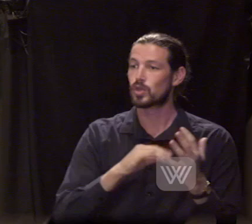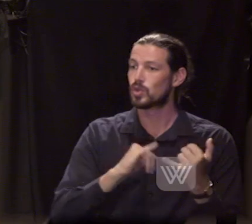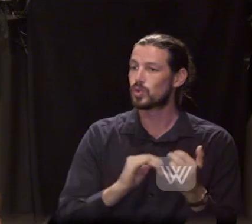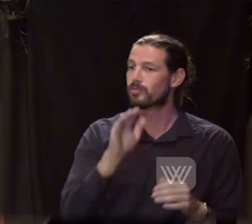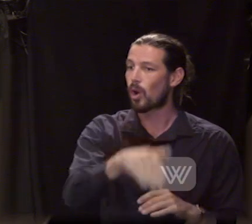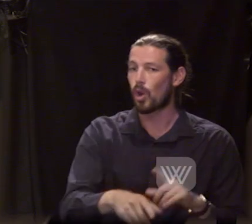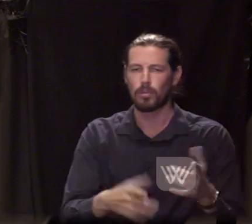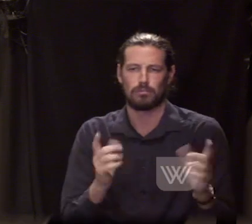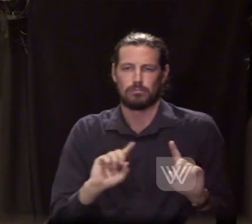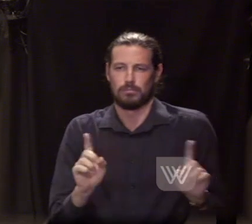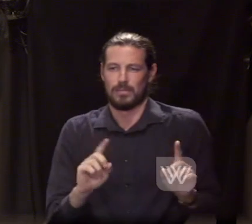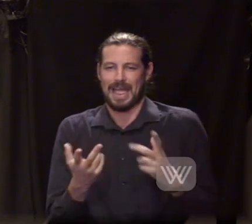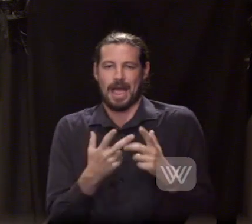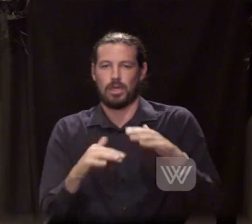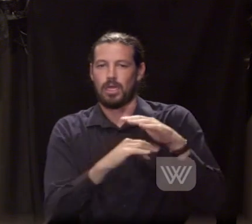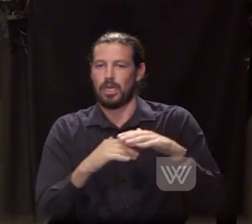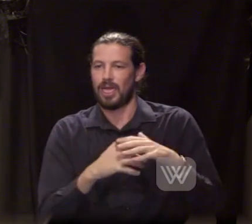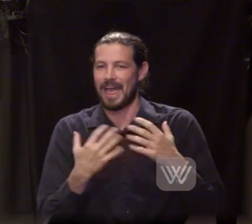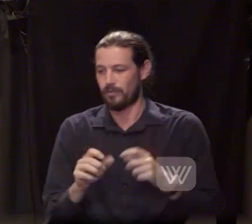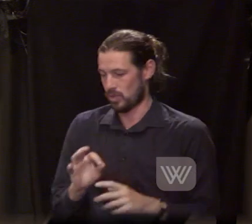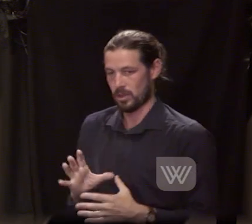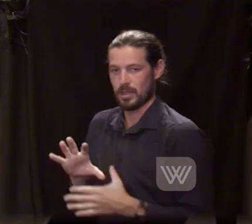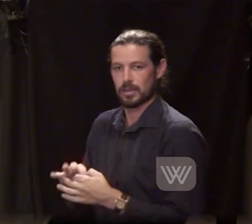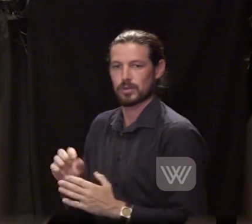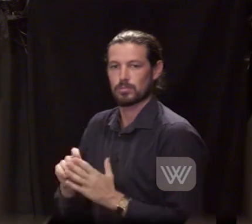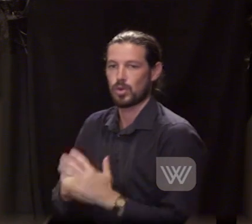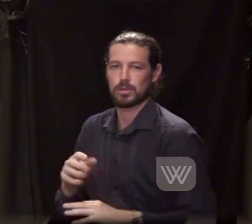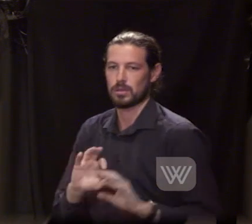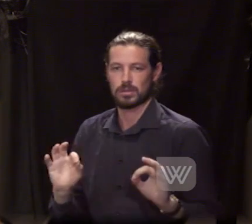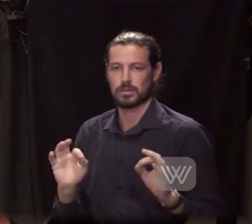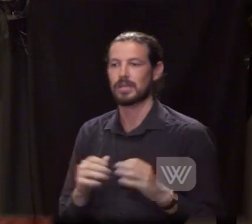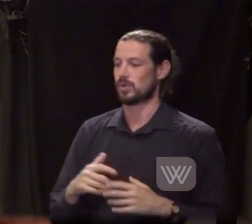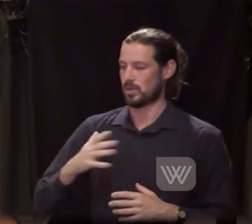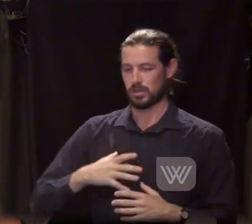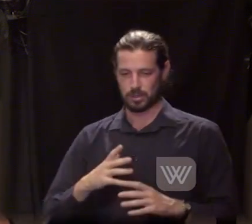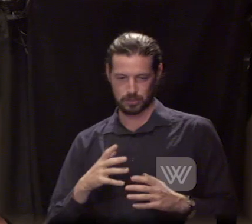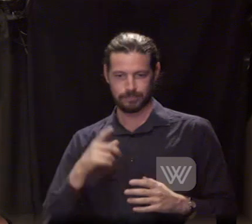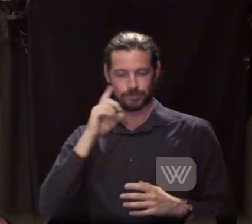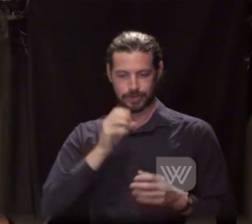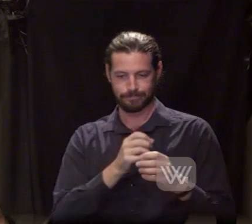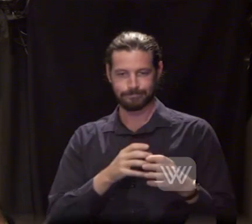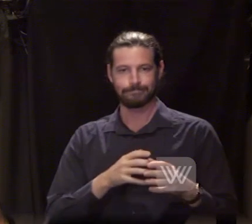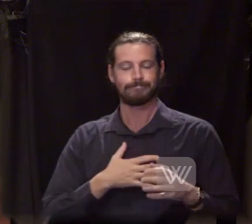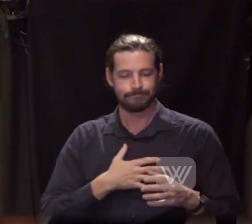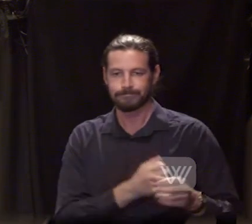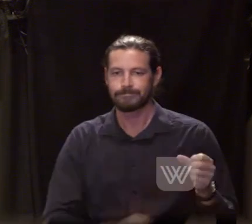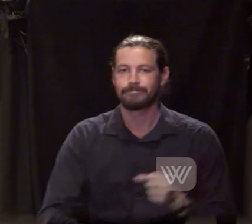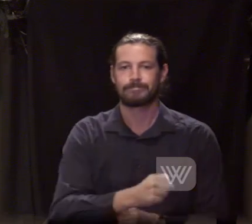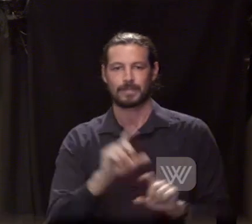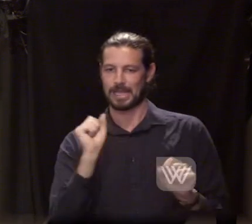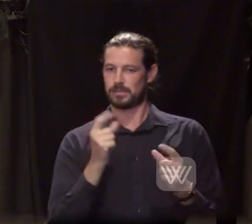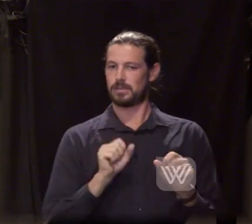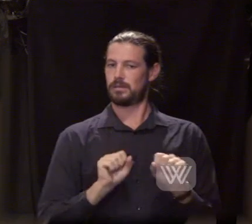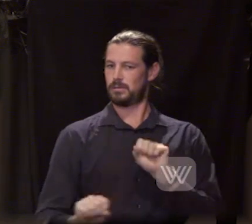on that's not necessarily driven by the mission. And so trying to be understanding and accommodating to that, but also know